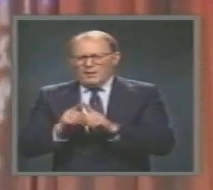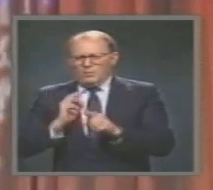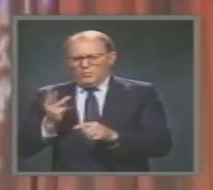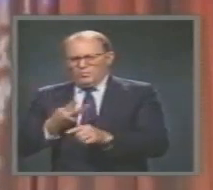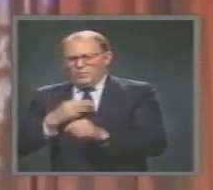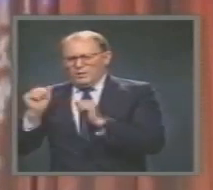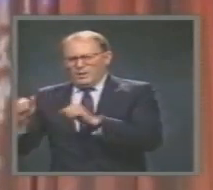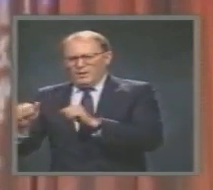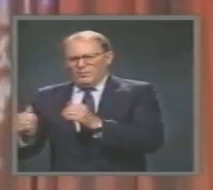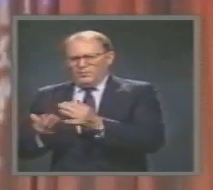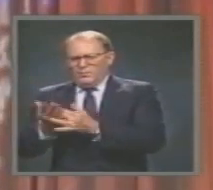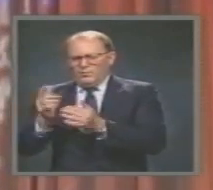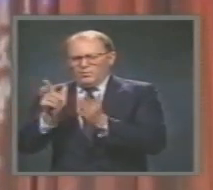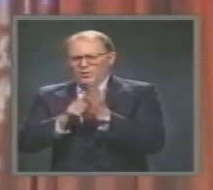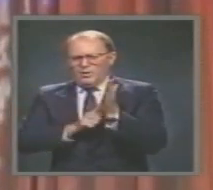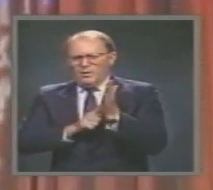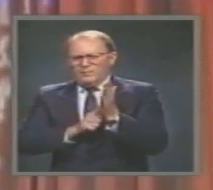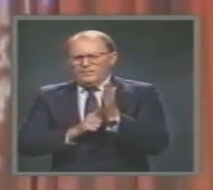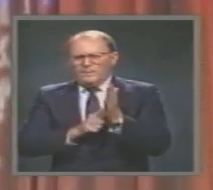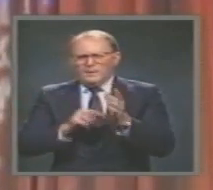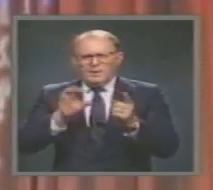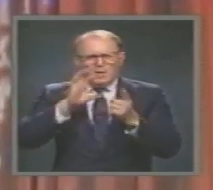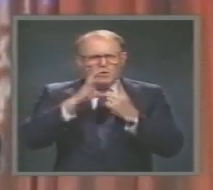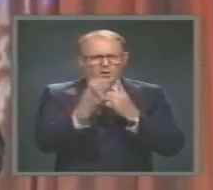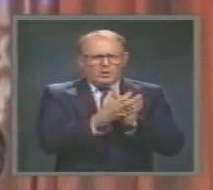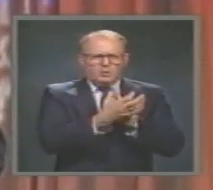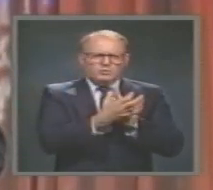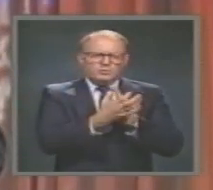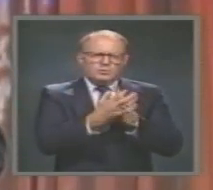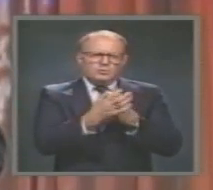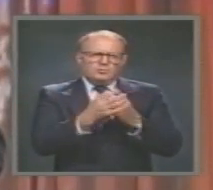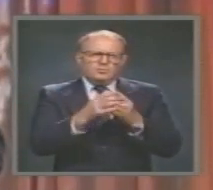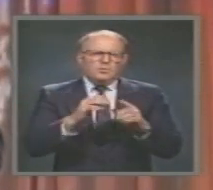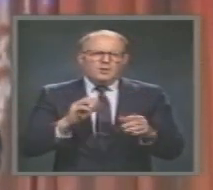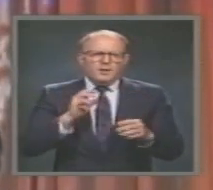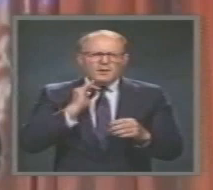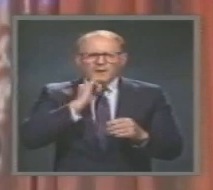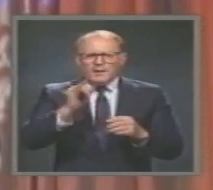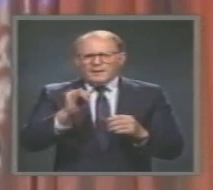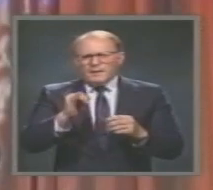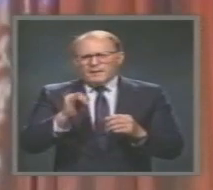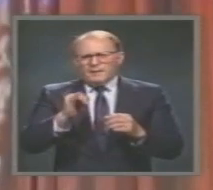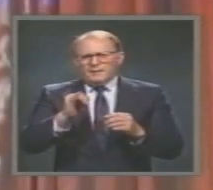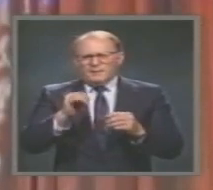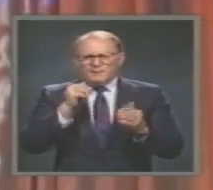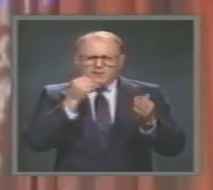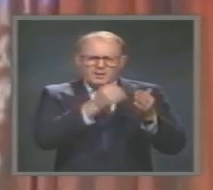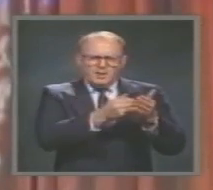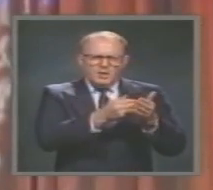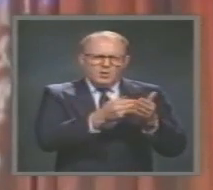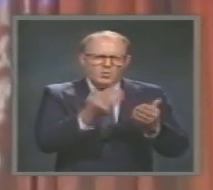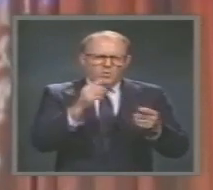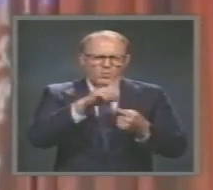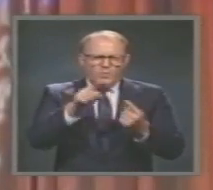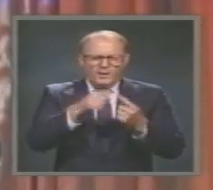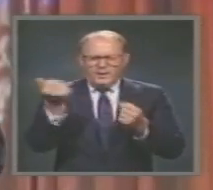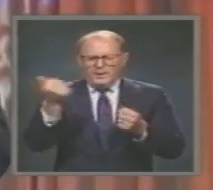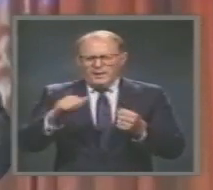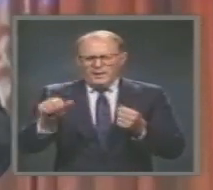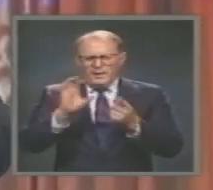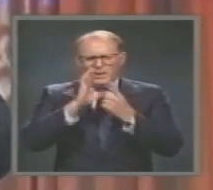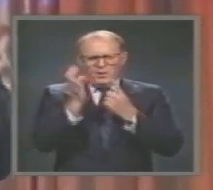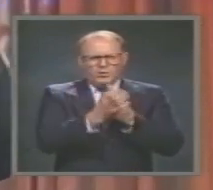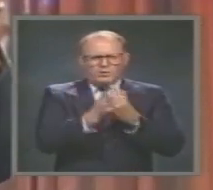warning. "The cultural environment for a human Holocaust is present wherever any society can